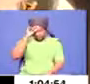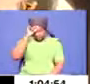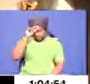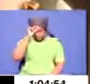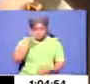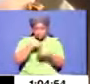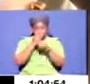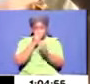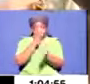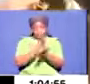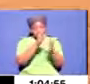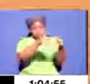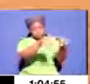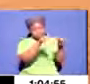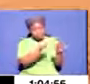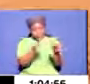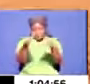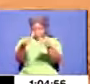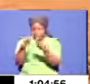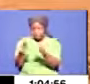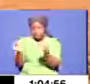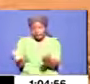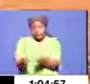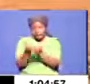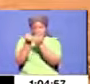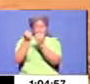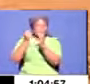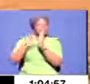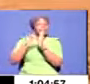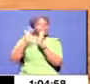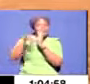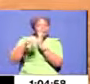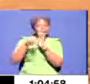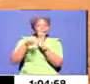are conducted not later than 72 hours after demise.